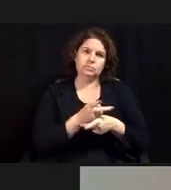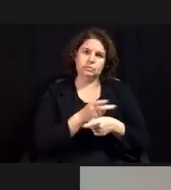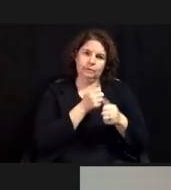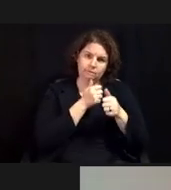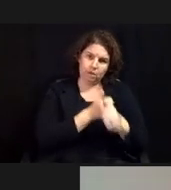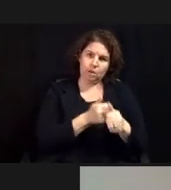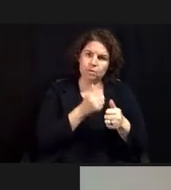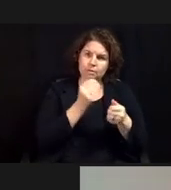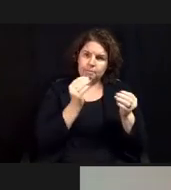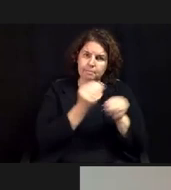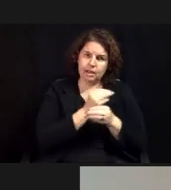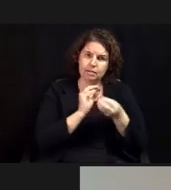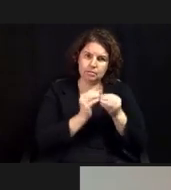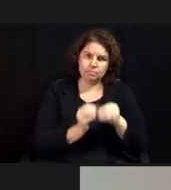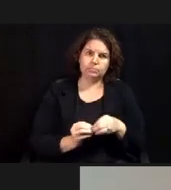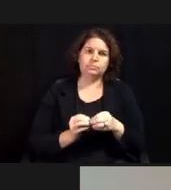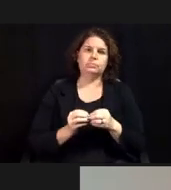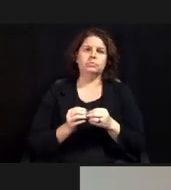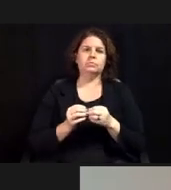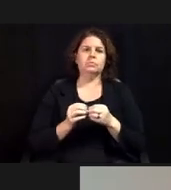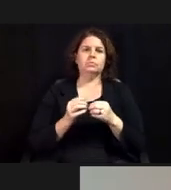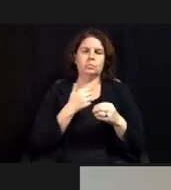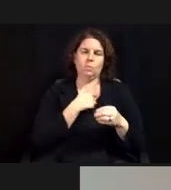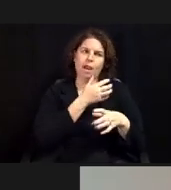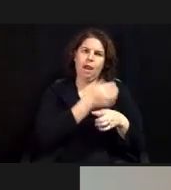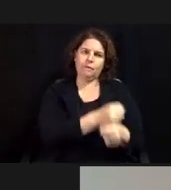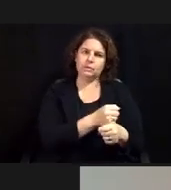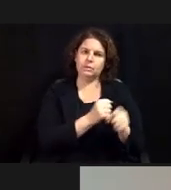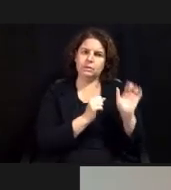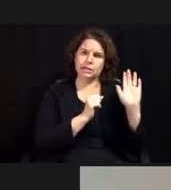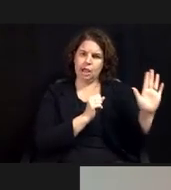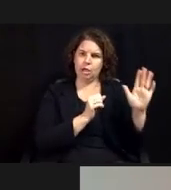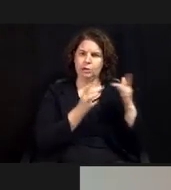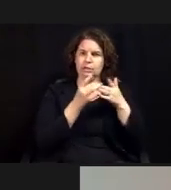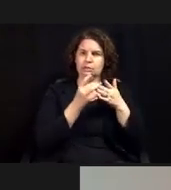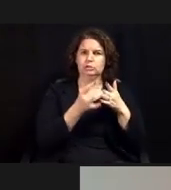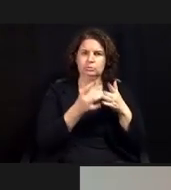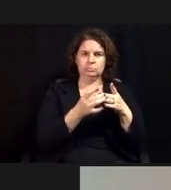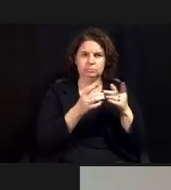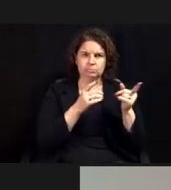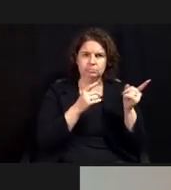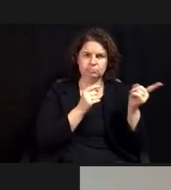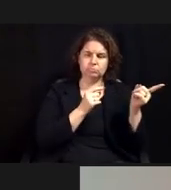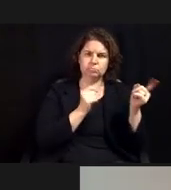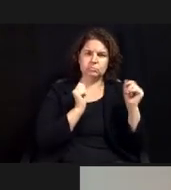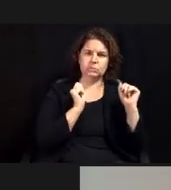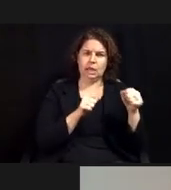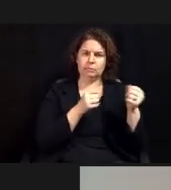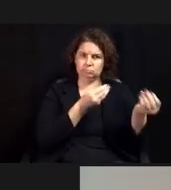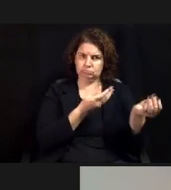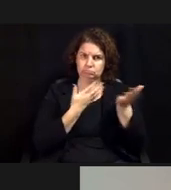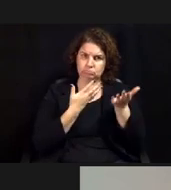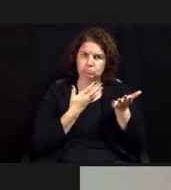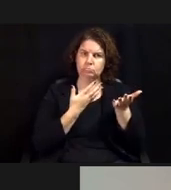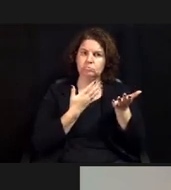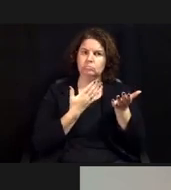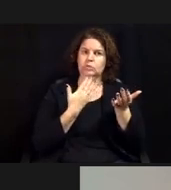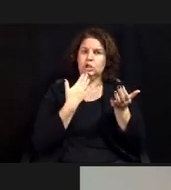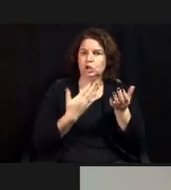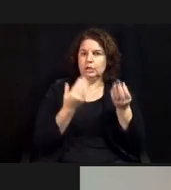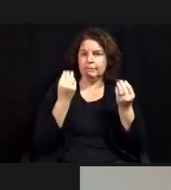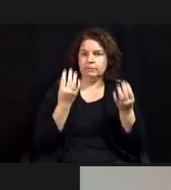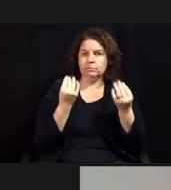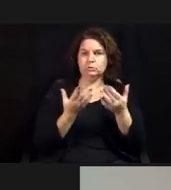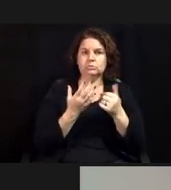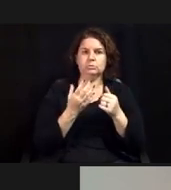confidence in their ability to give us really good information on how to be safe